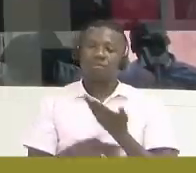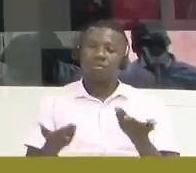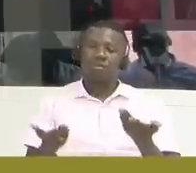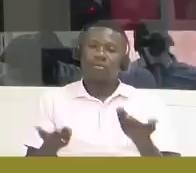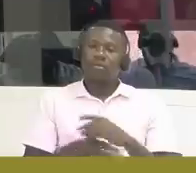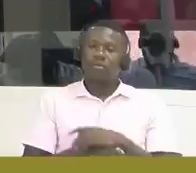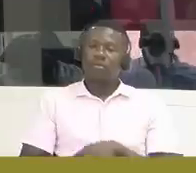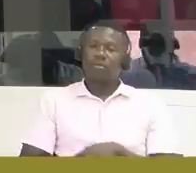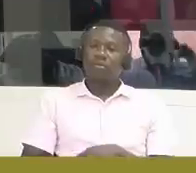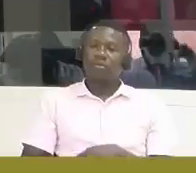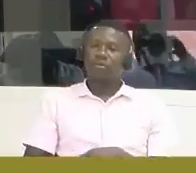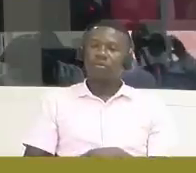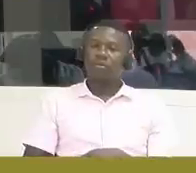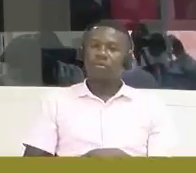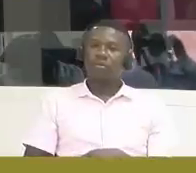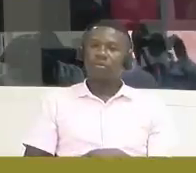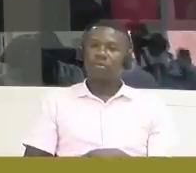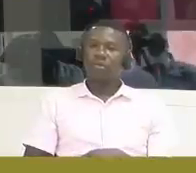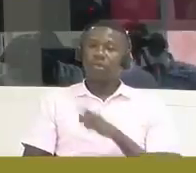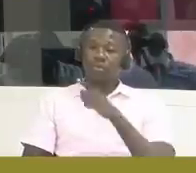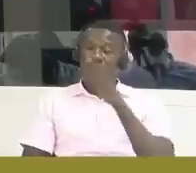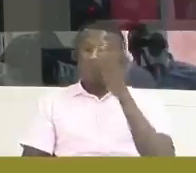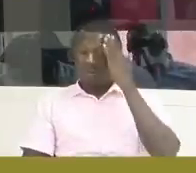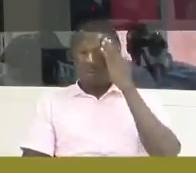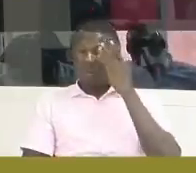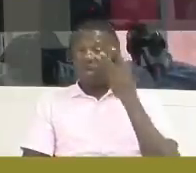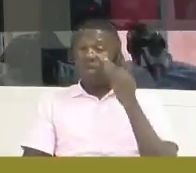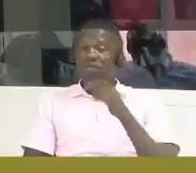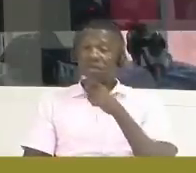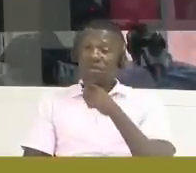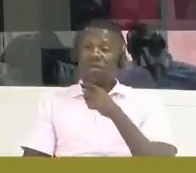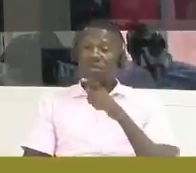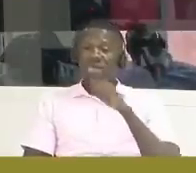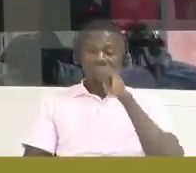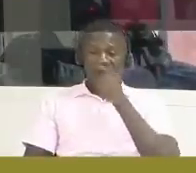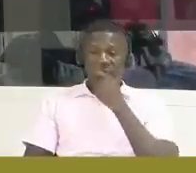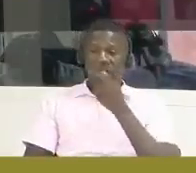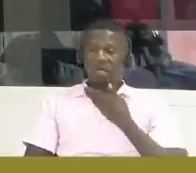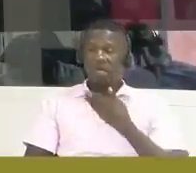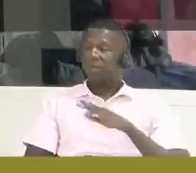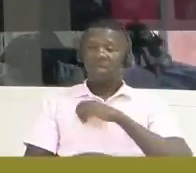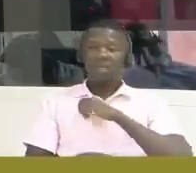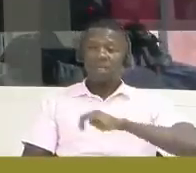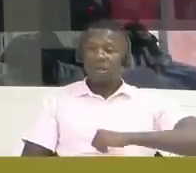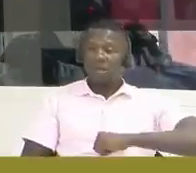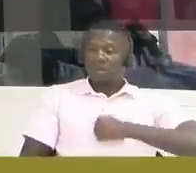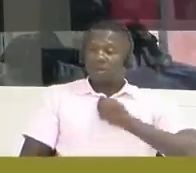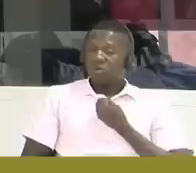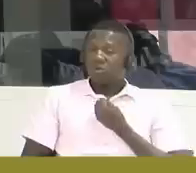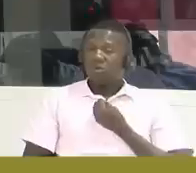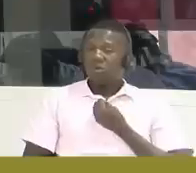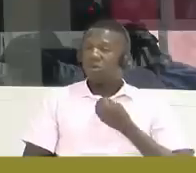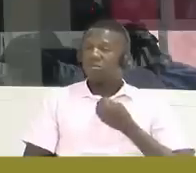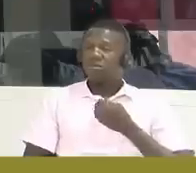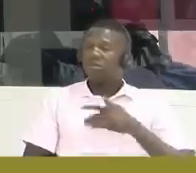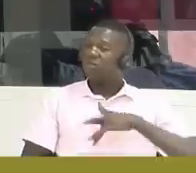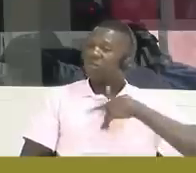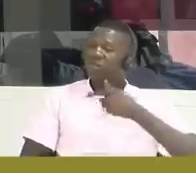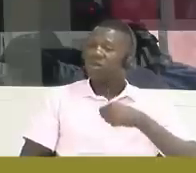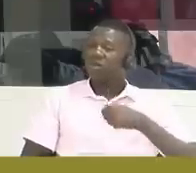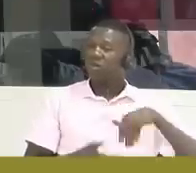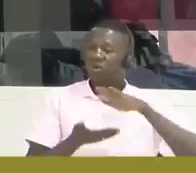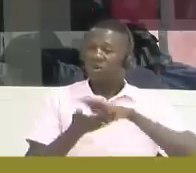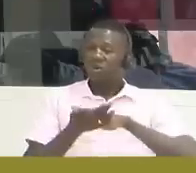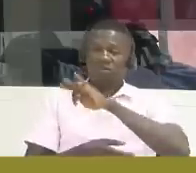Do you know if his death had any emotional effect on his parents? Yes. It